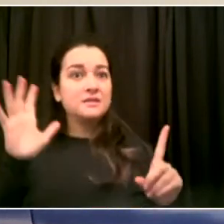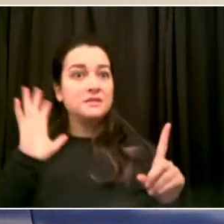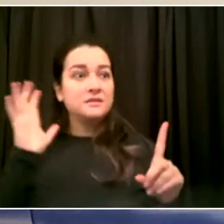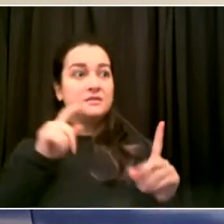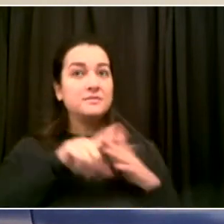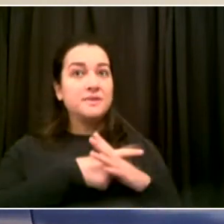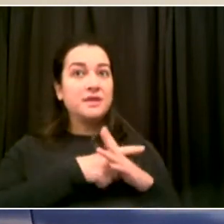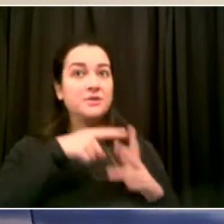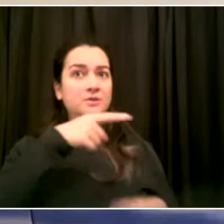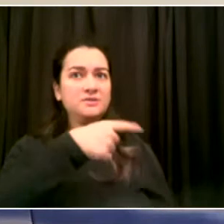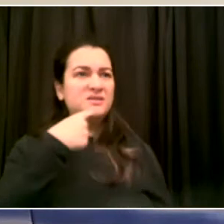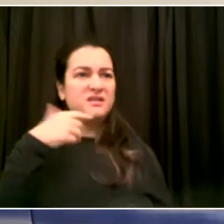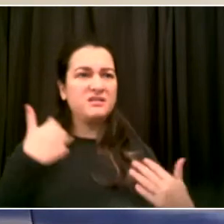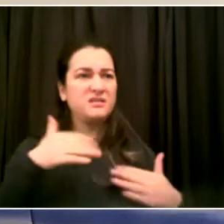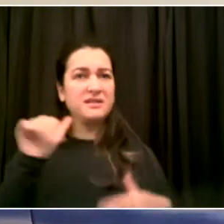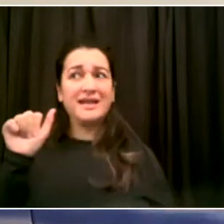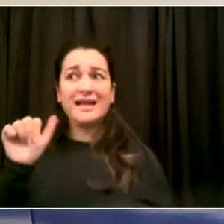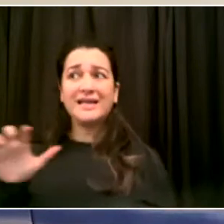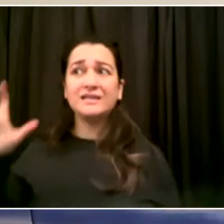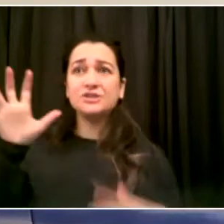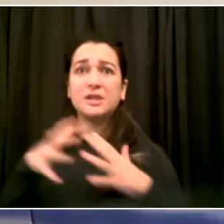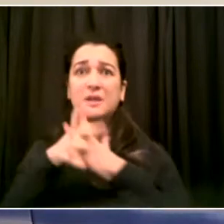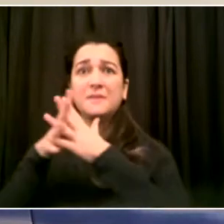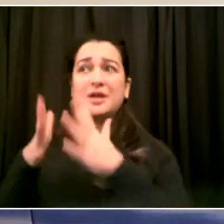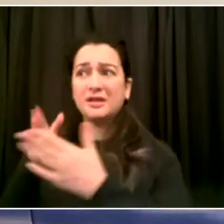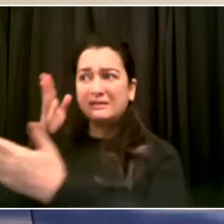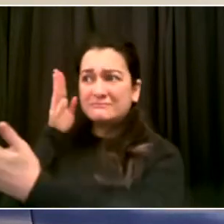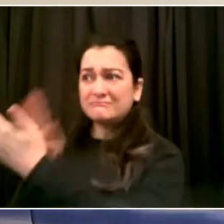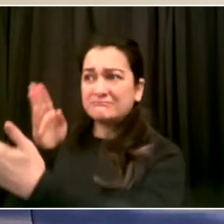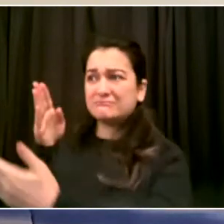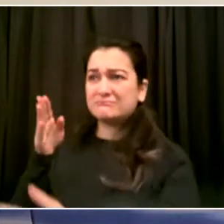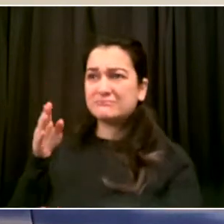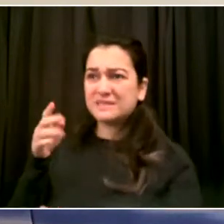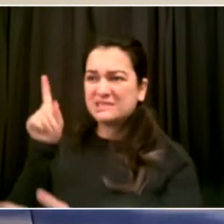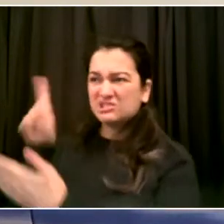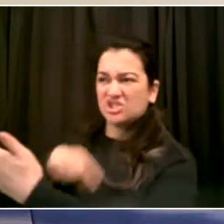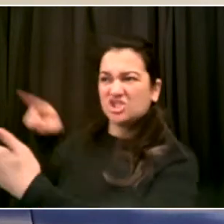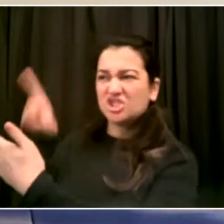York City and abroad. Since